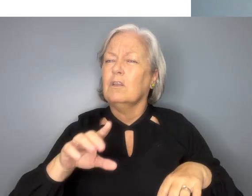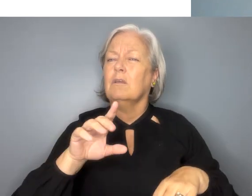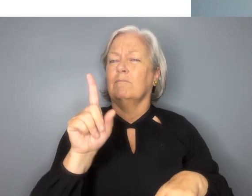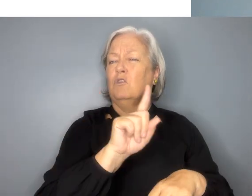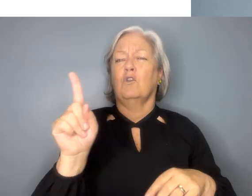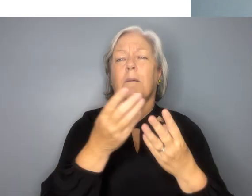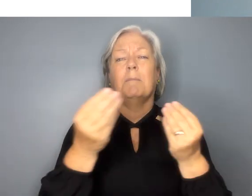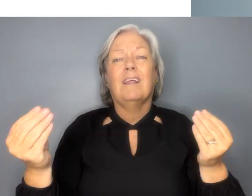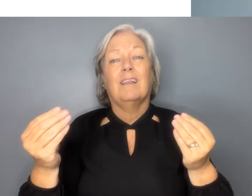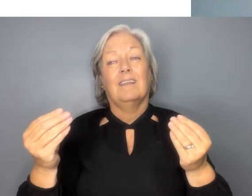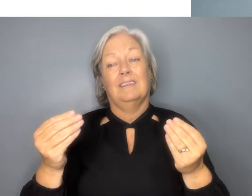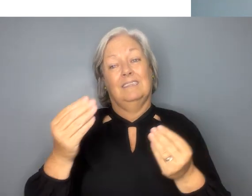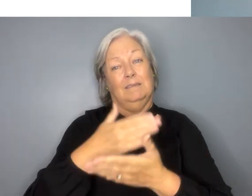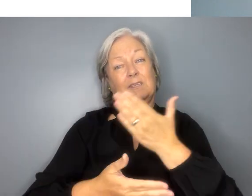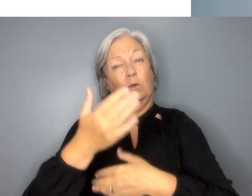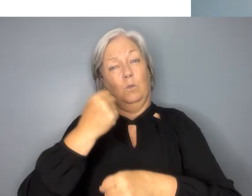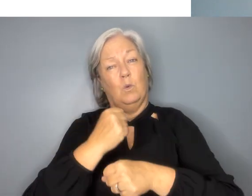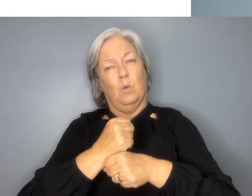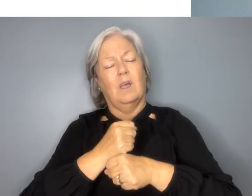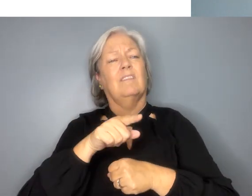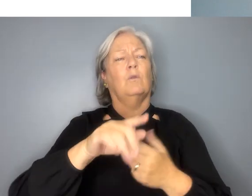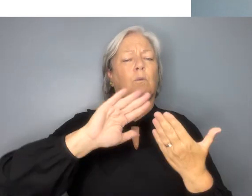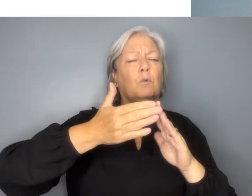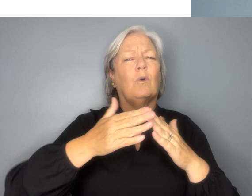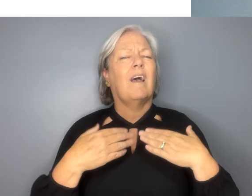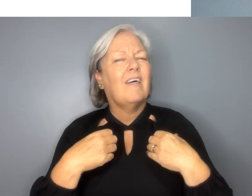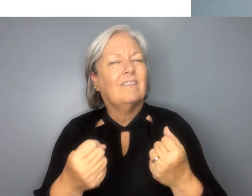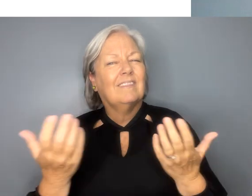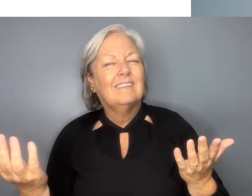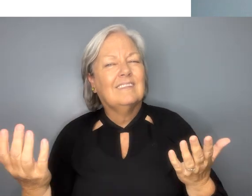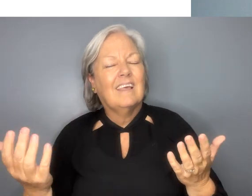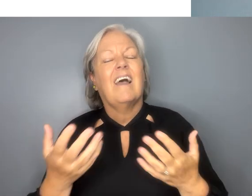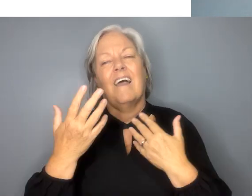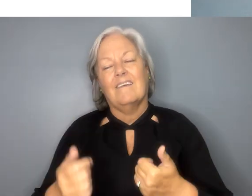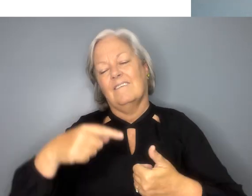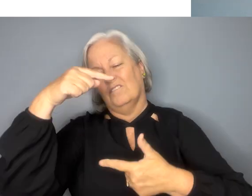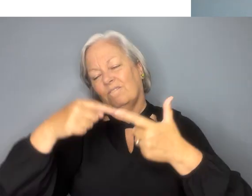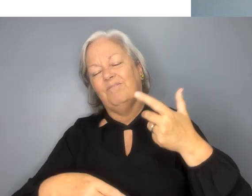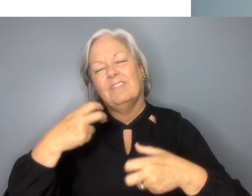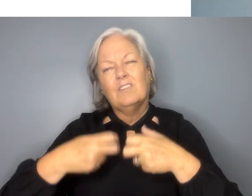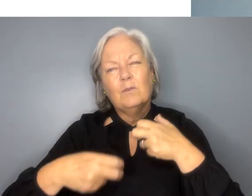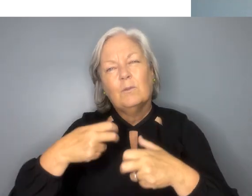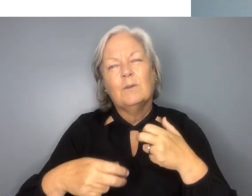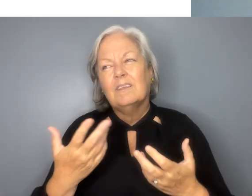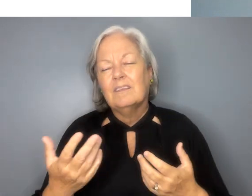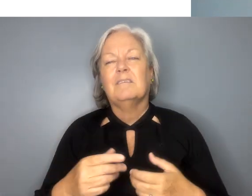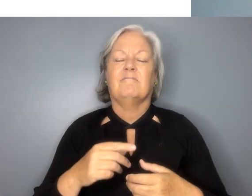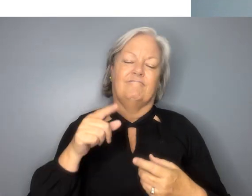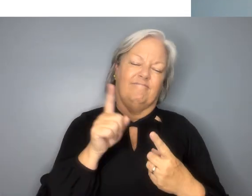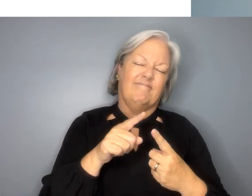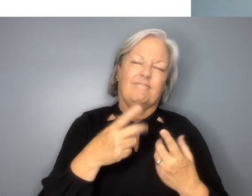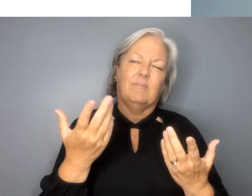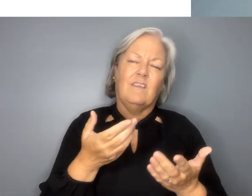There aren't actually a lot of people with disabilities working in health, community health systems. That's due to a lot of issues. It is due to, in